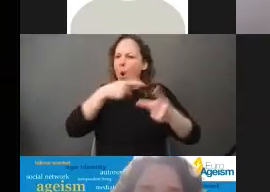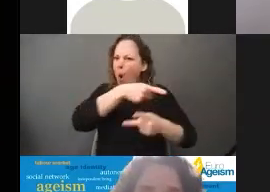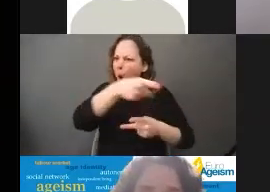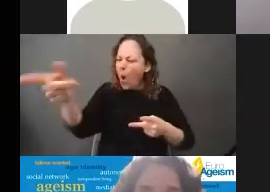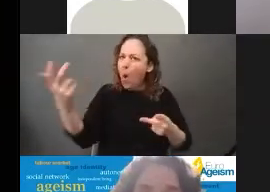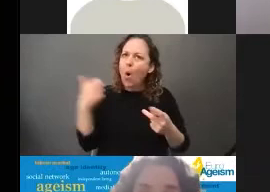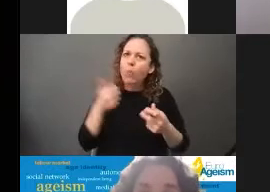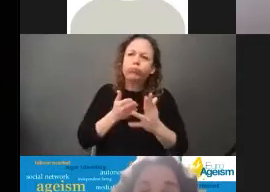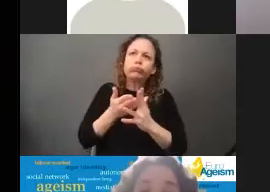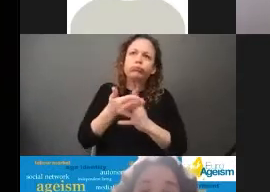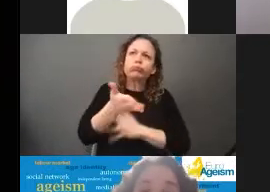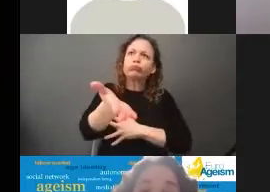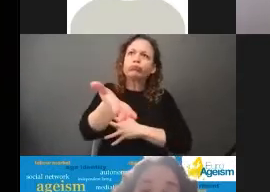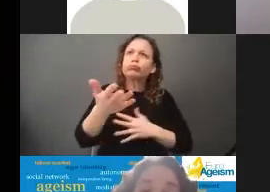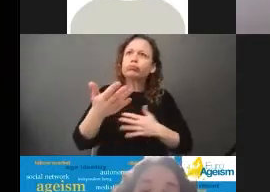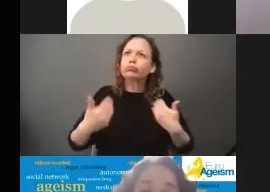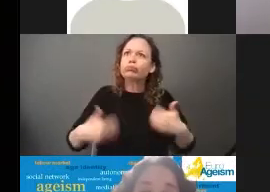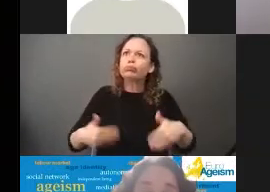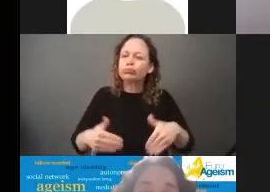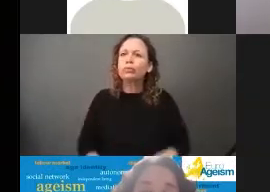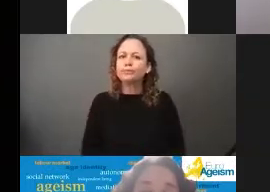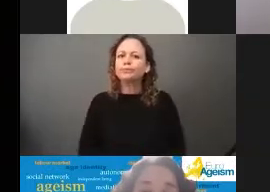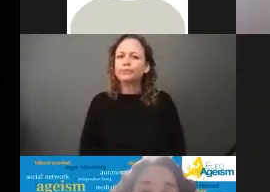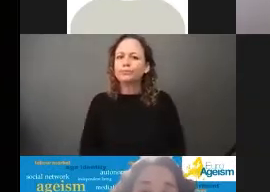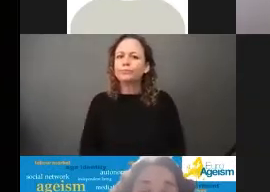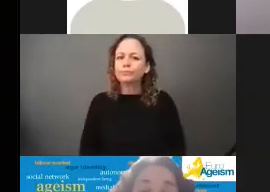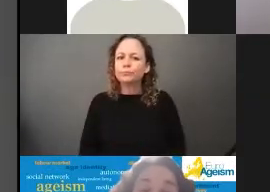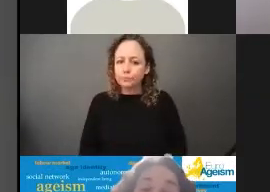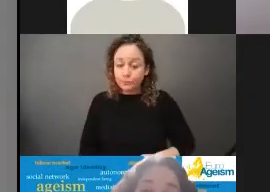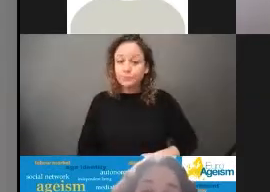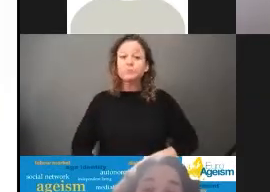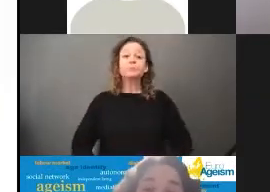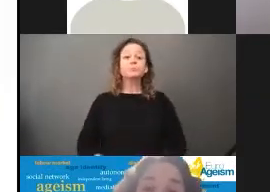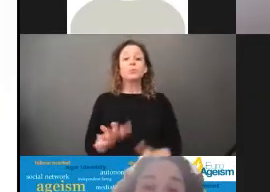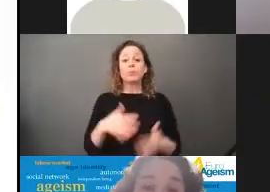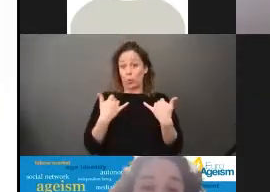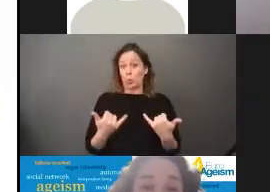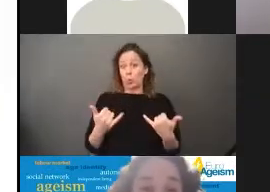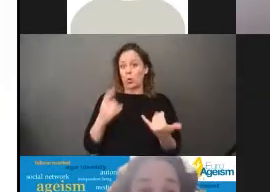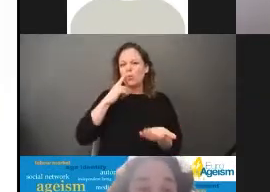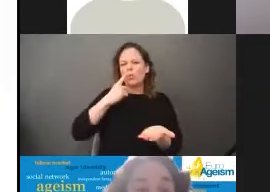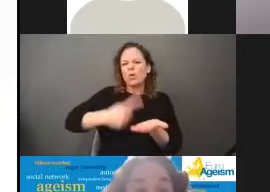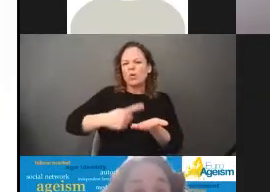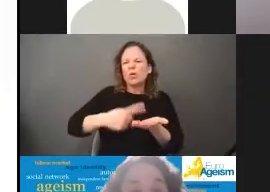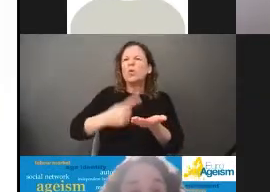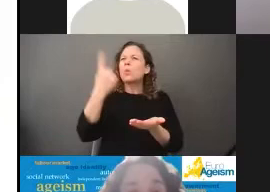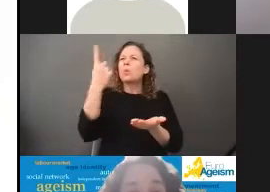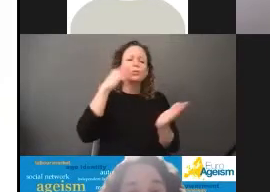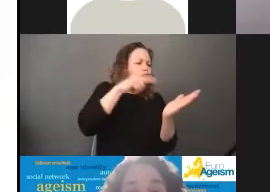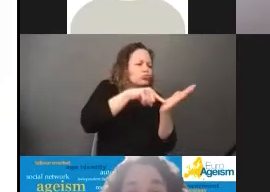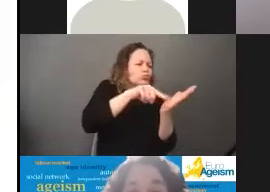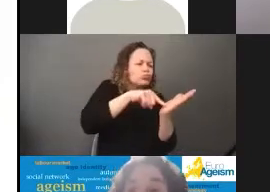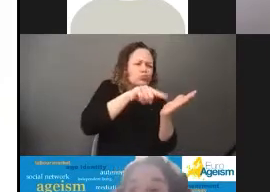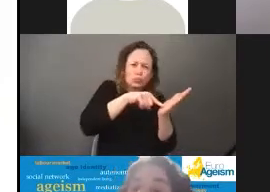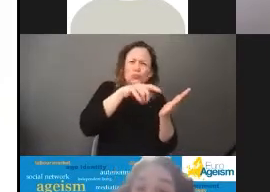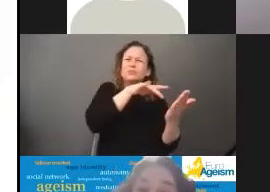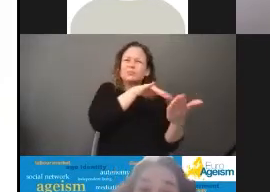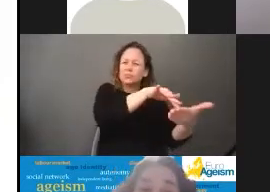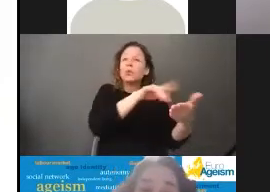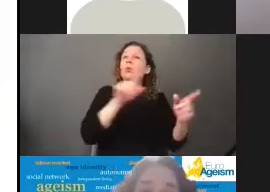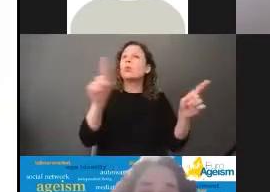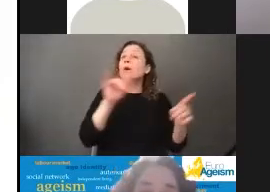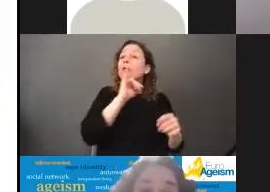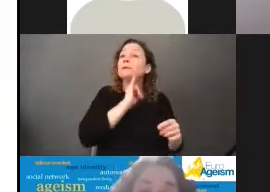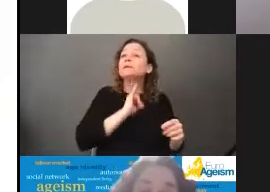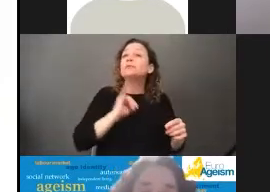equipment. I will be describing here today some findings from a research that we conducted in Israel, actually in